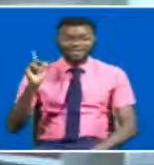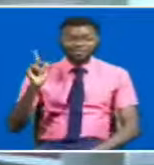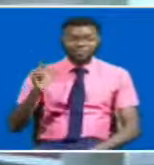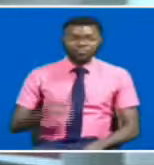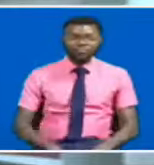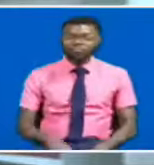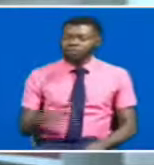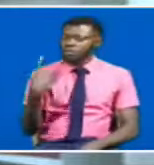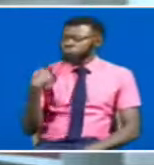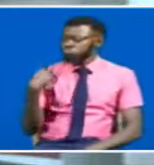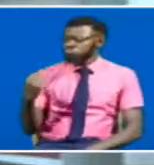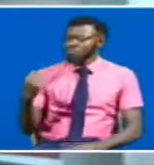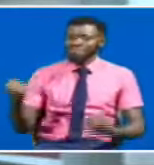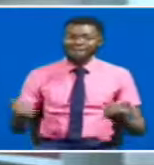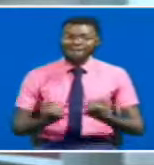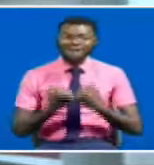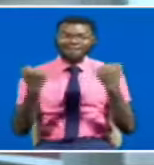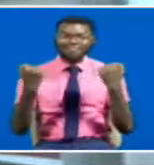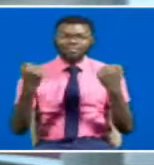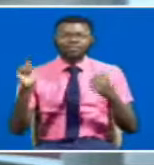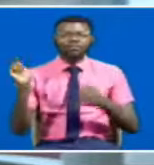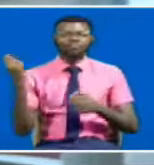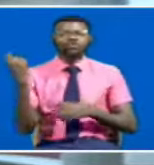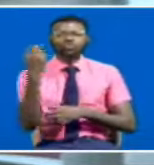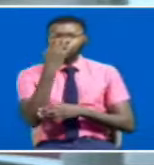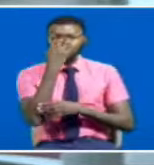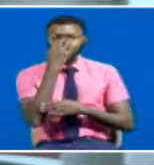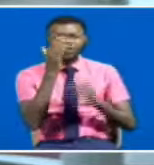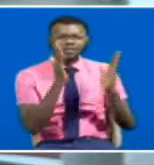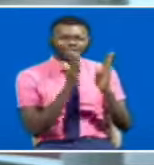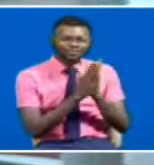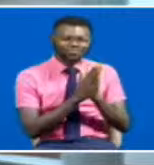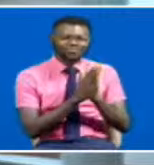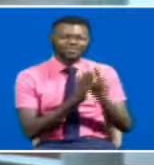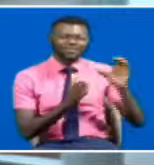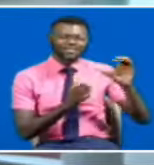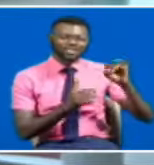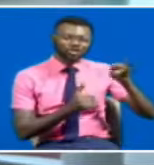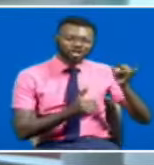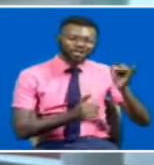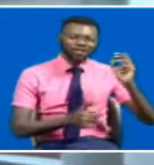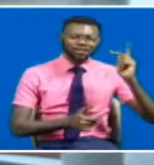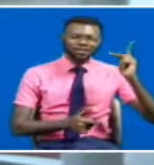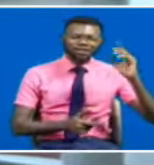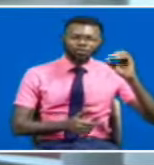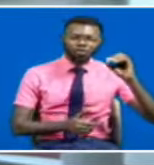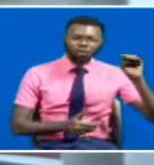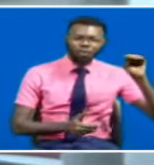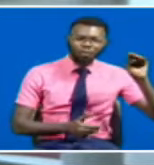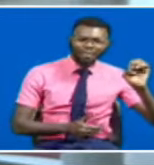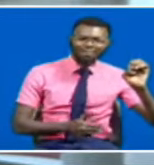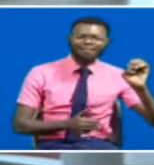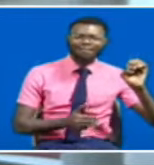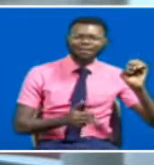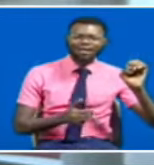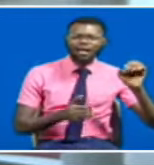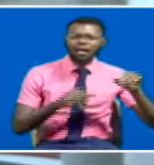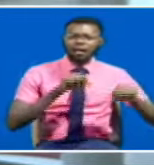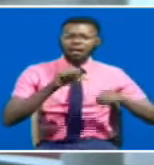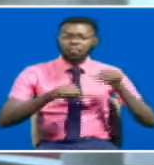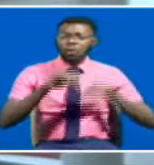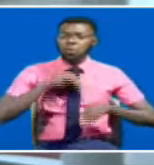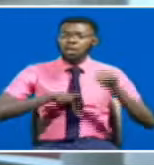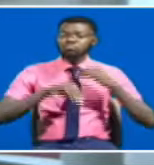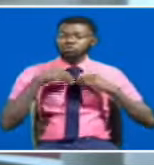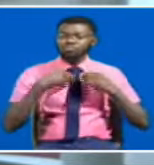Now, the recent spat witnessed between President William Ruto and Chief Justice Martha Koome over allegations of corruption